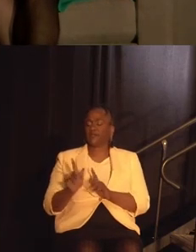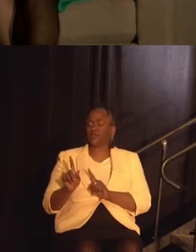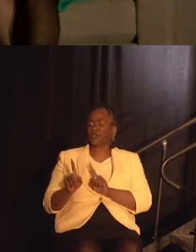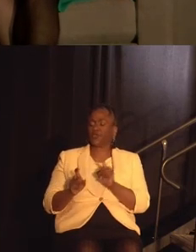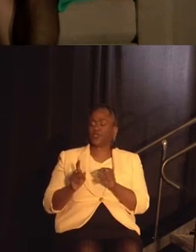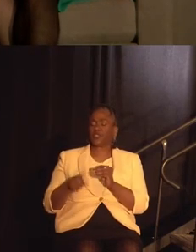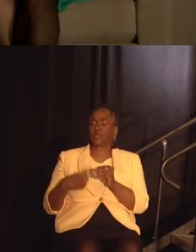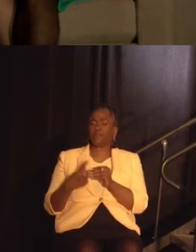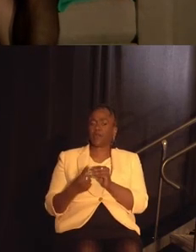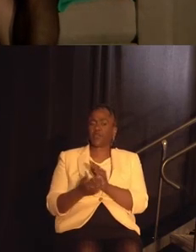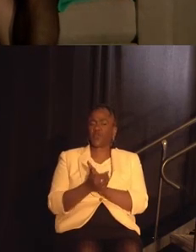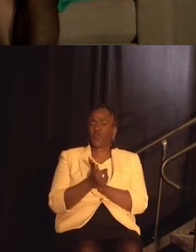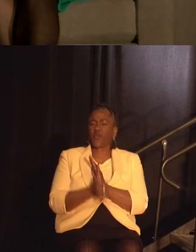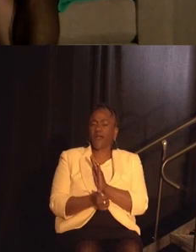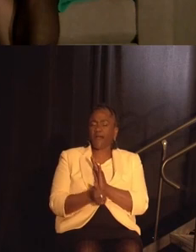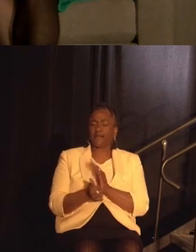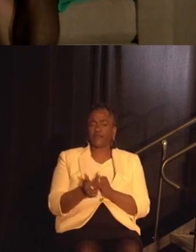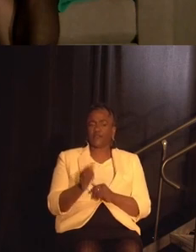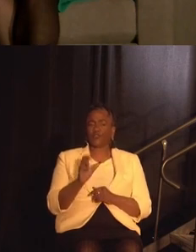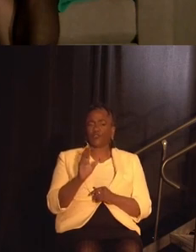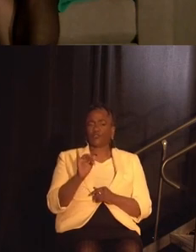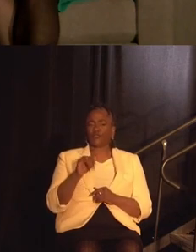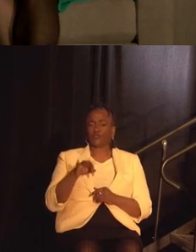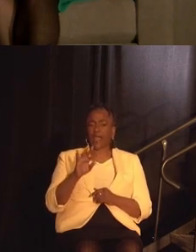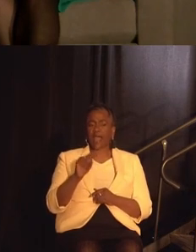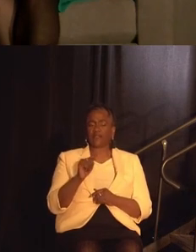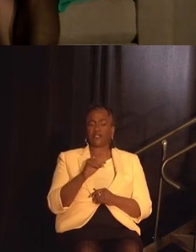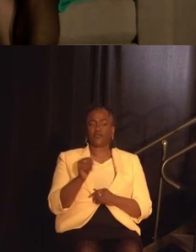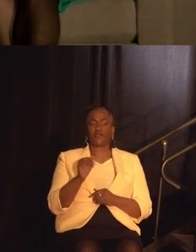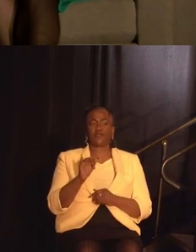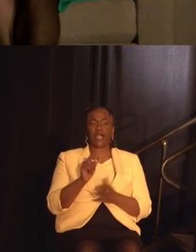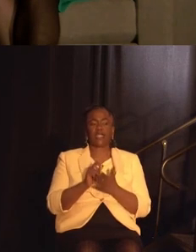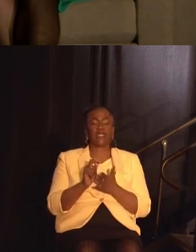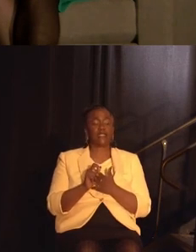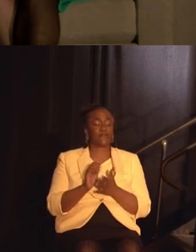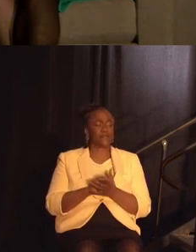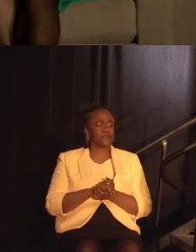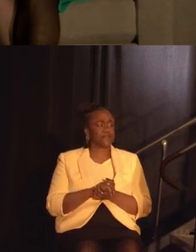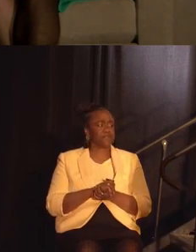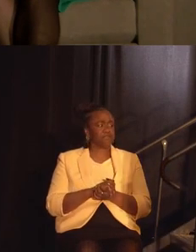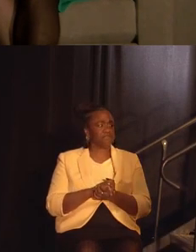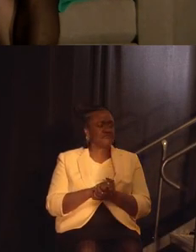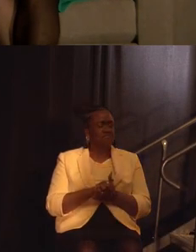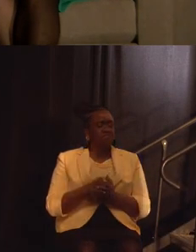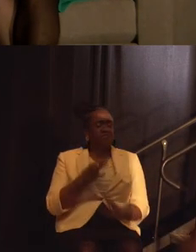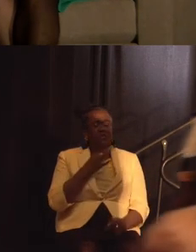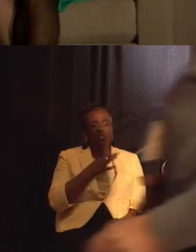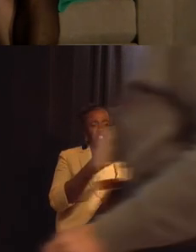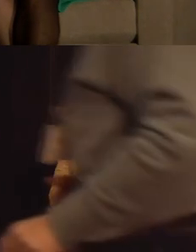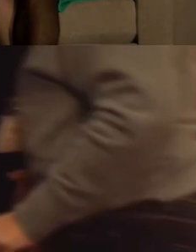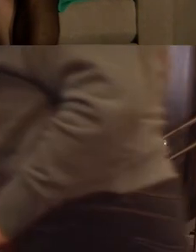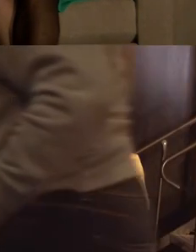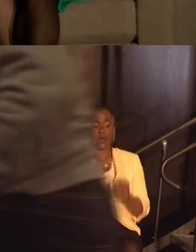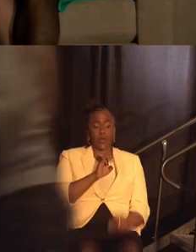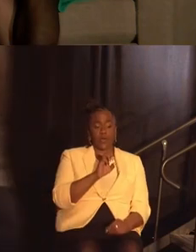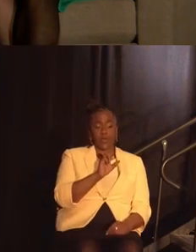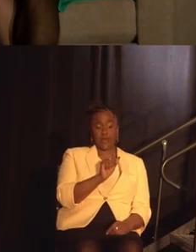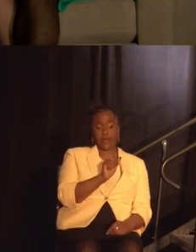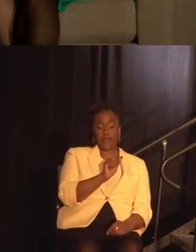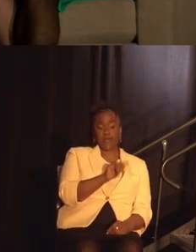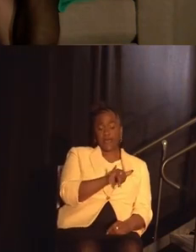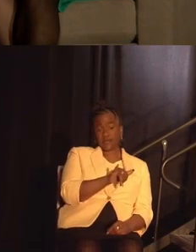about the craft of writing your work. And I was curious about the interplay between essays and memoir for you